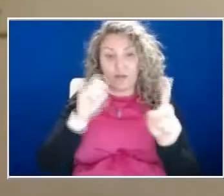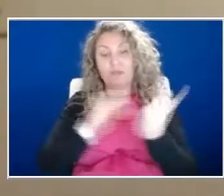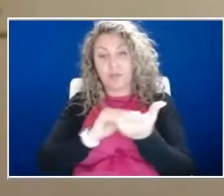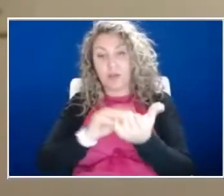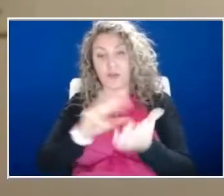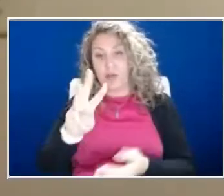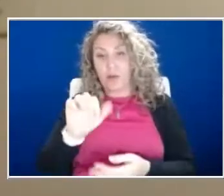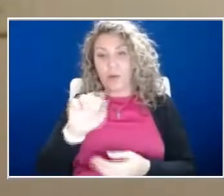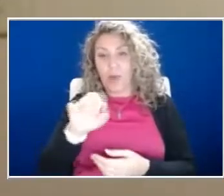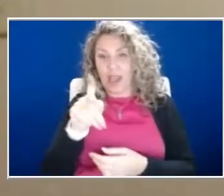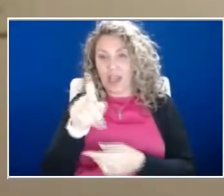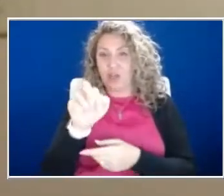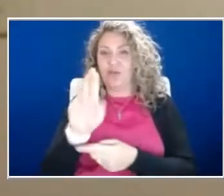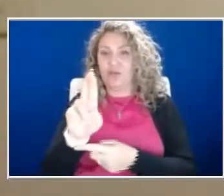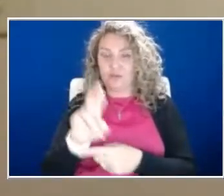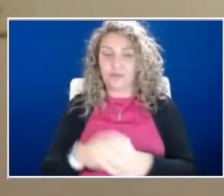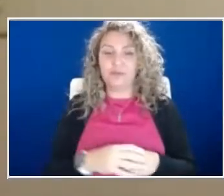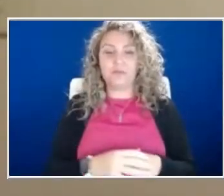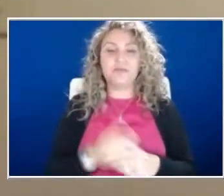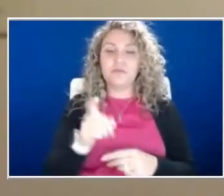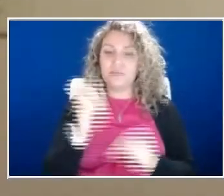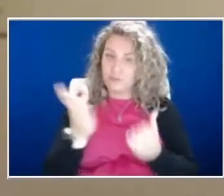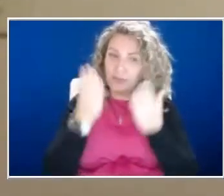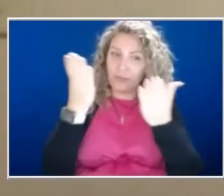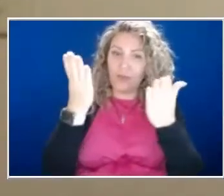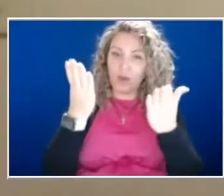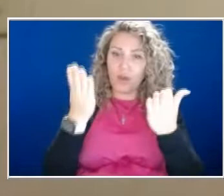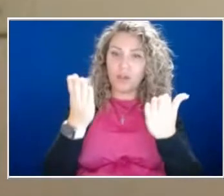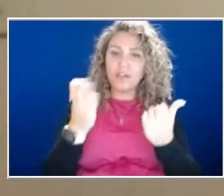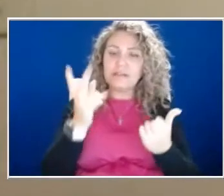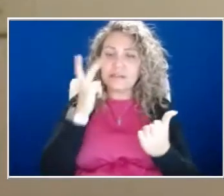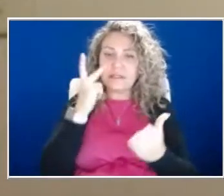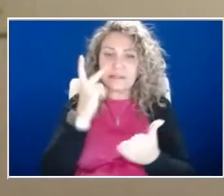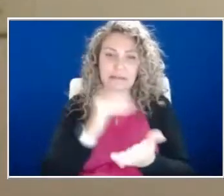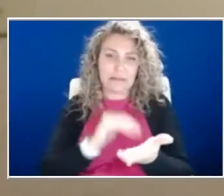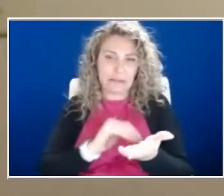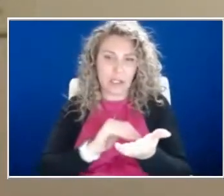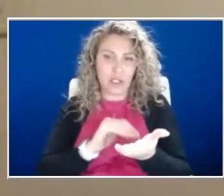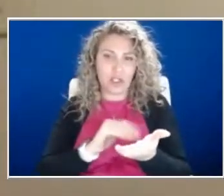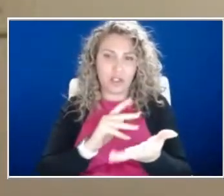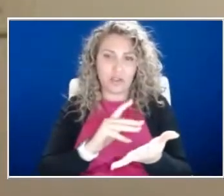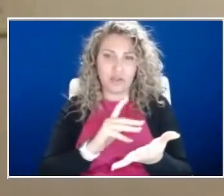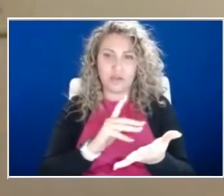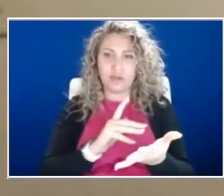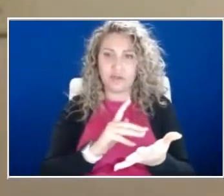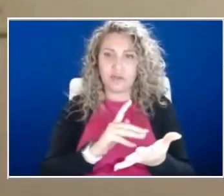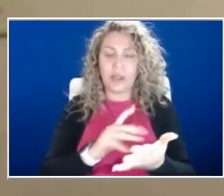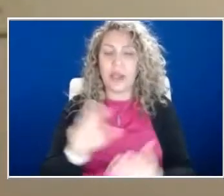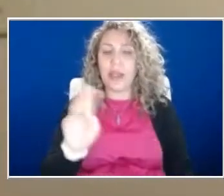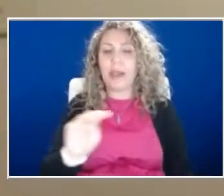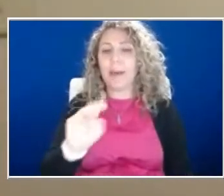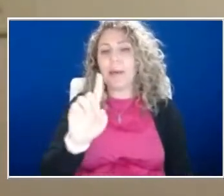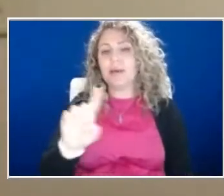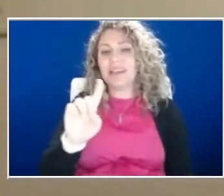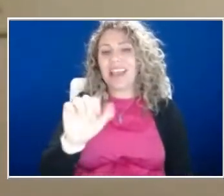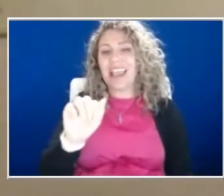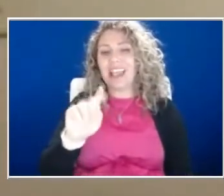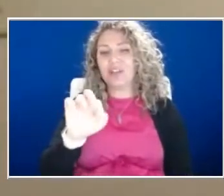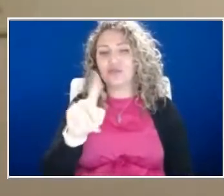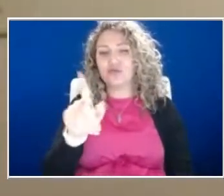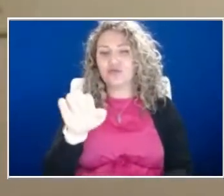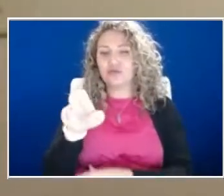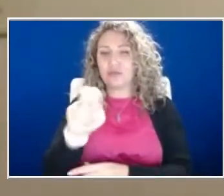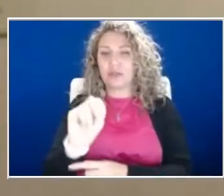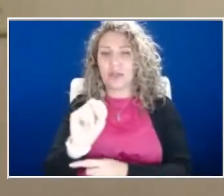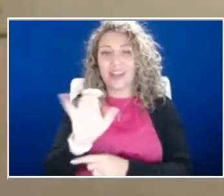yes, she suggested that I go see a physician at MD Anderson, because that